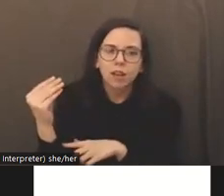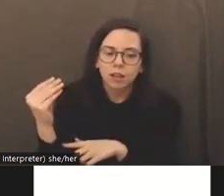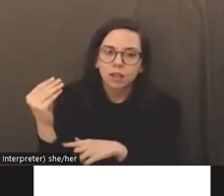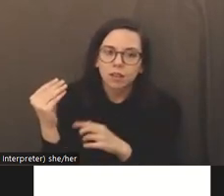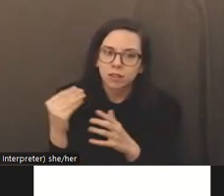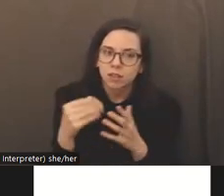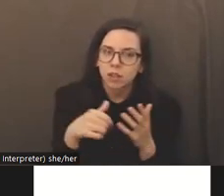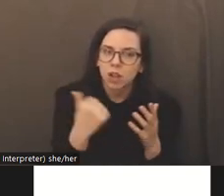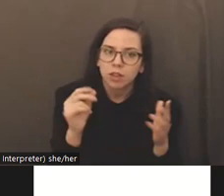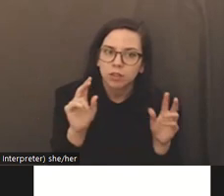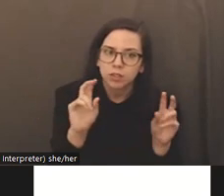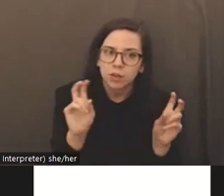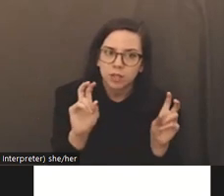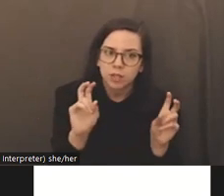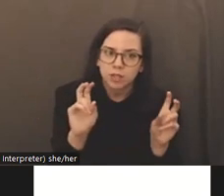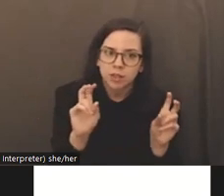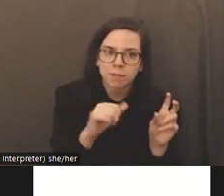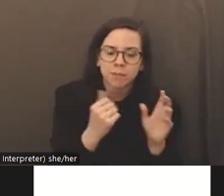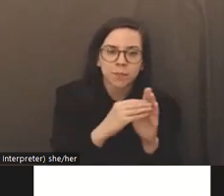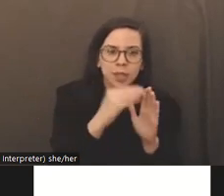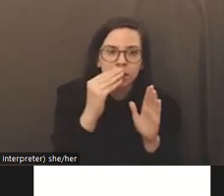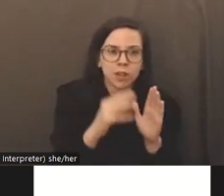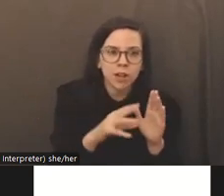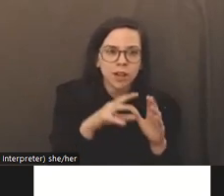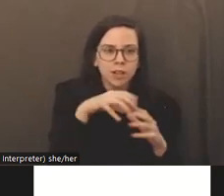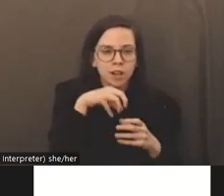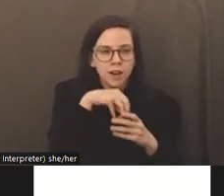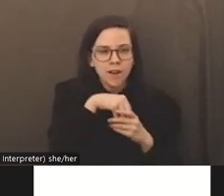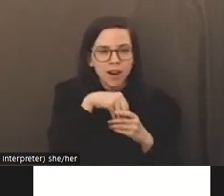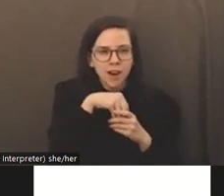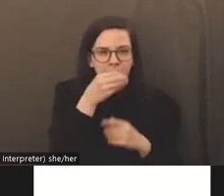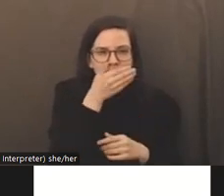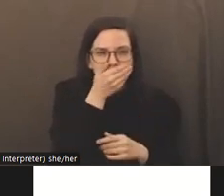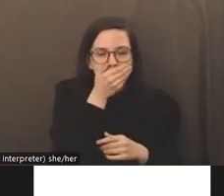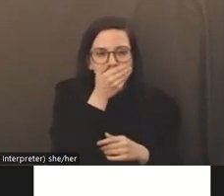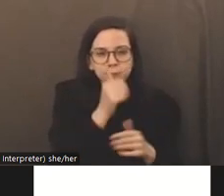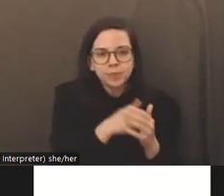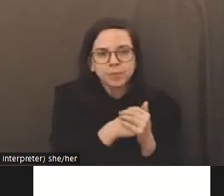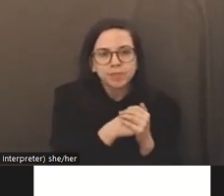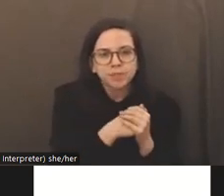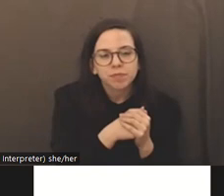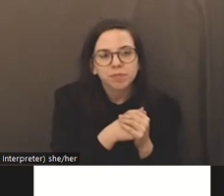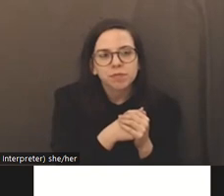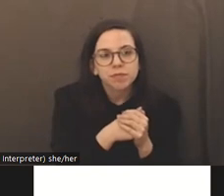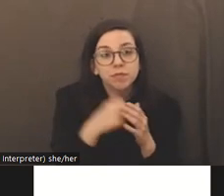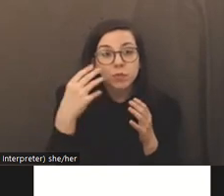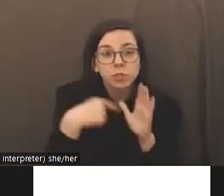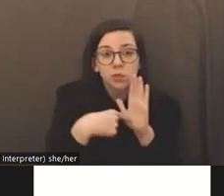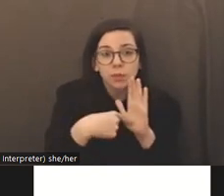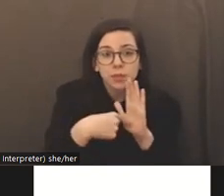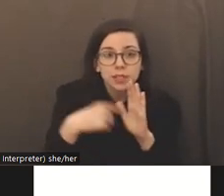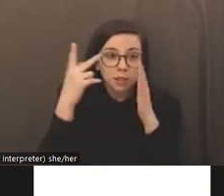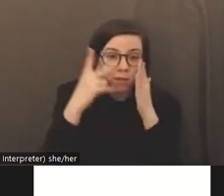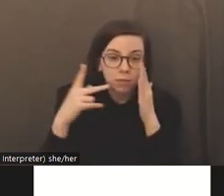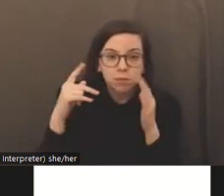other subjects that other students are dealing with, which are also external representations. For example, in portraits, some of our